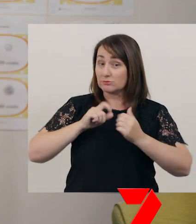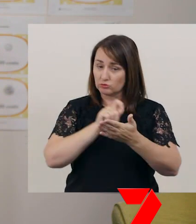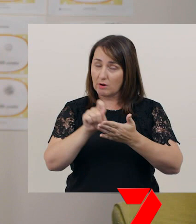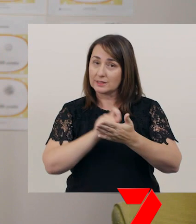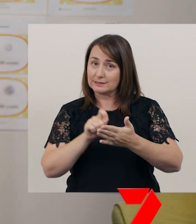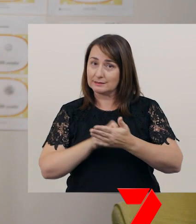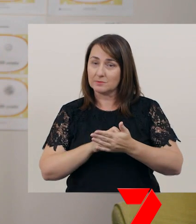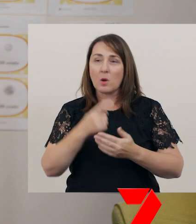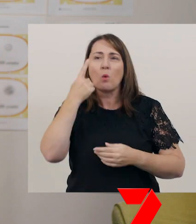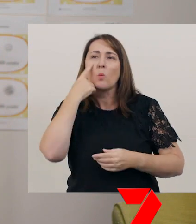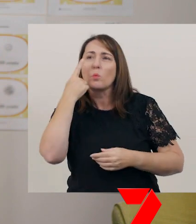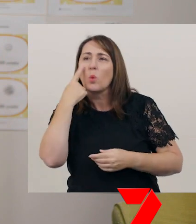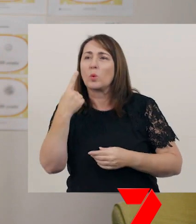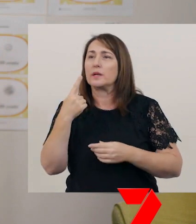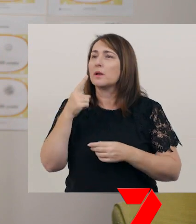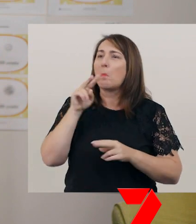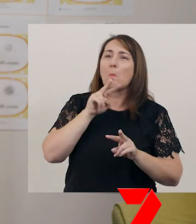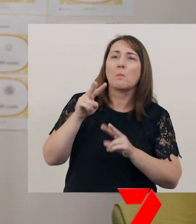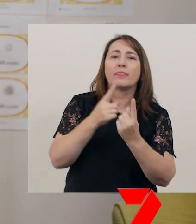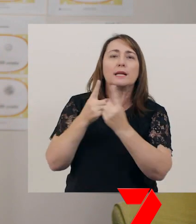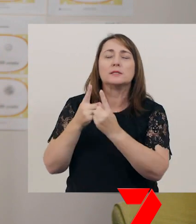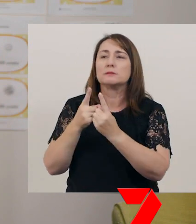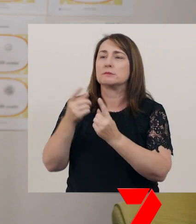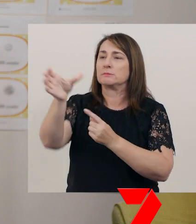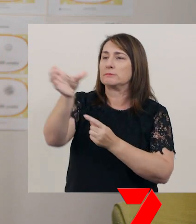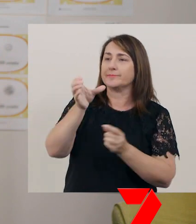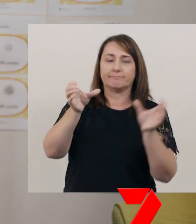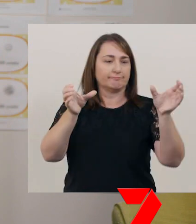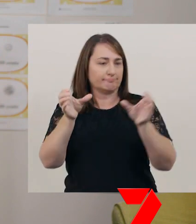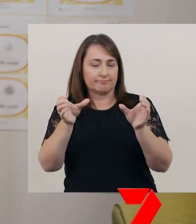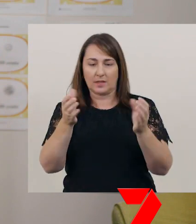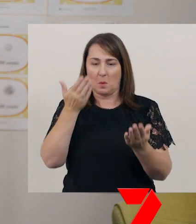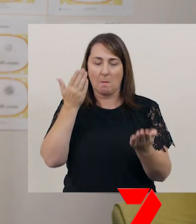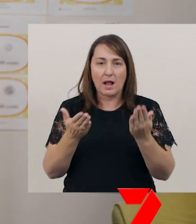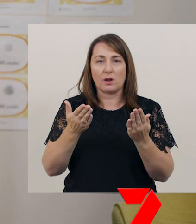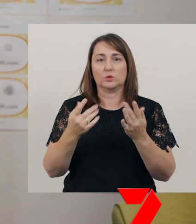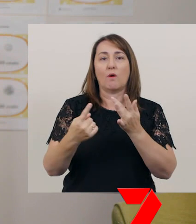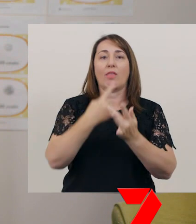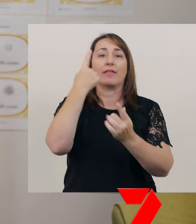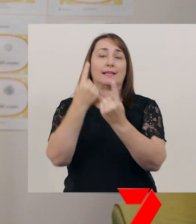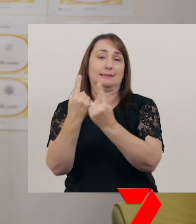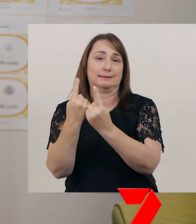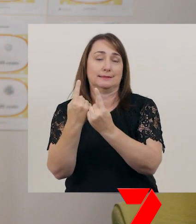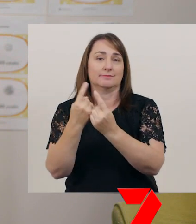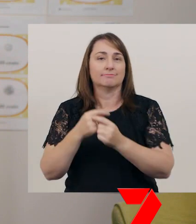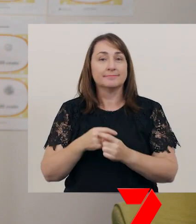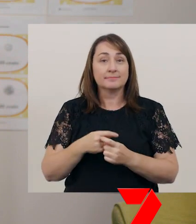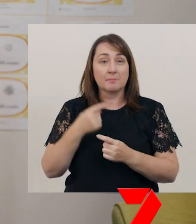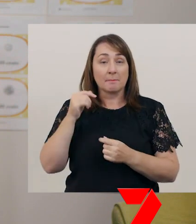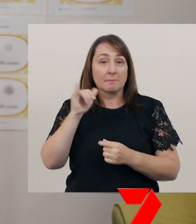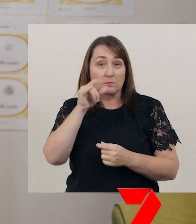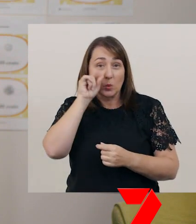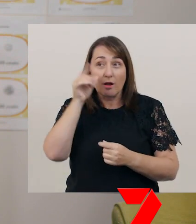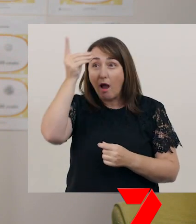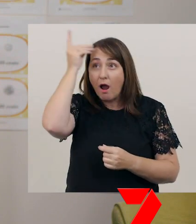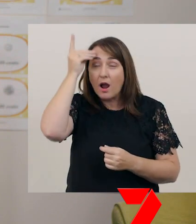using similes and metaphors by finding objects around your home to describe, by comparing them with the qualities of something else. See